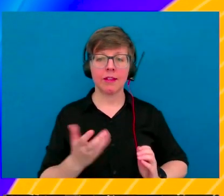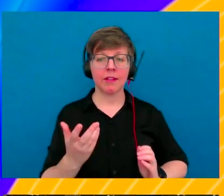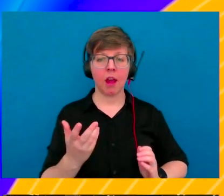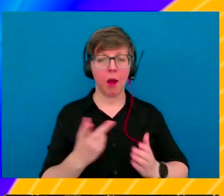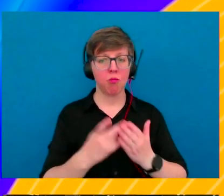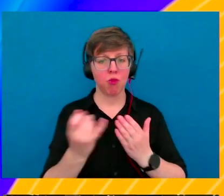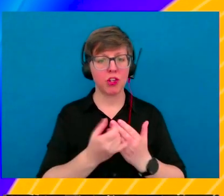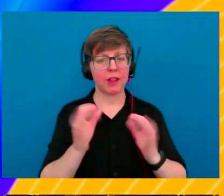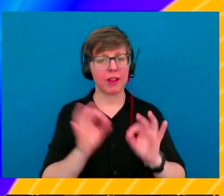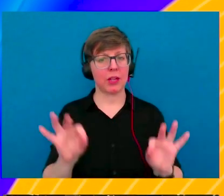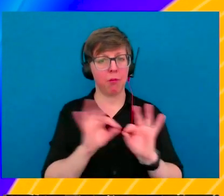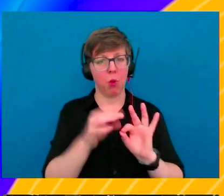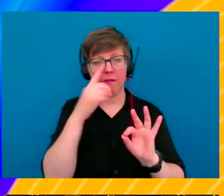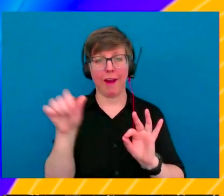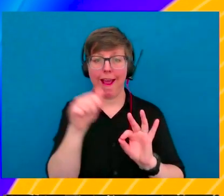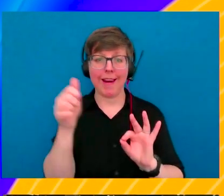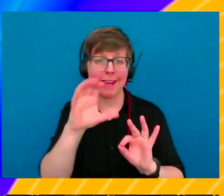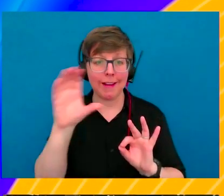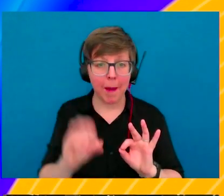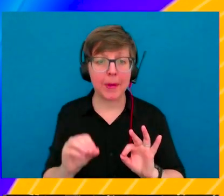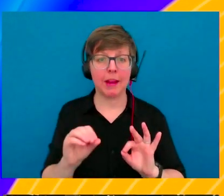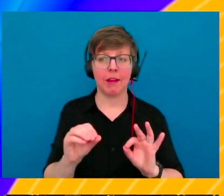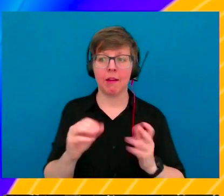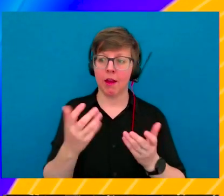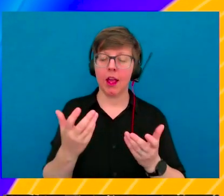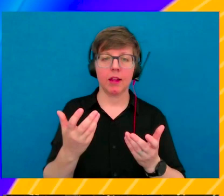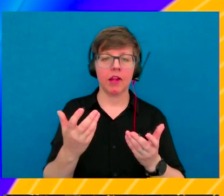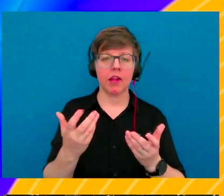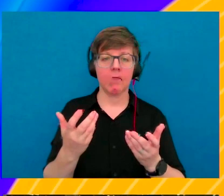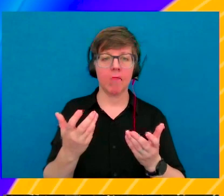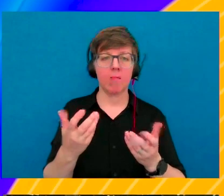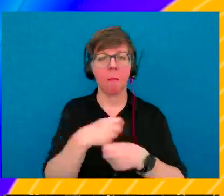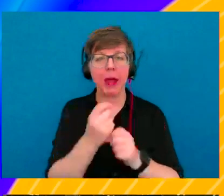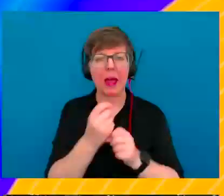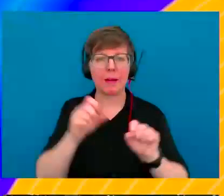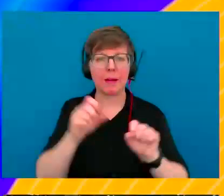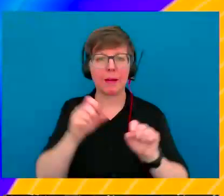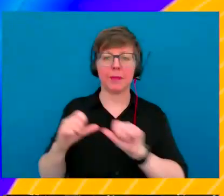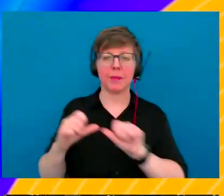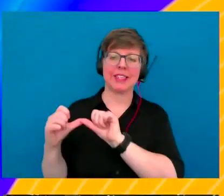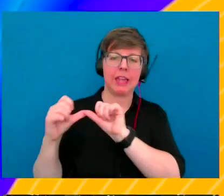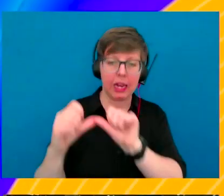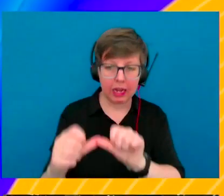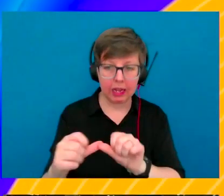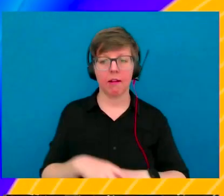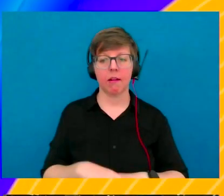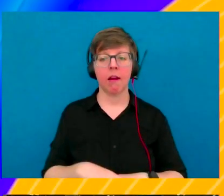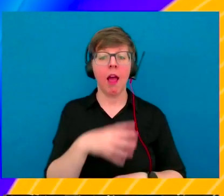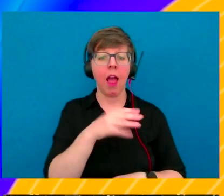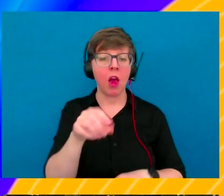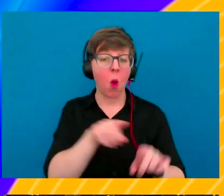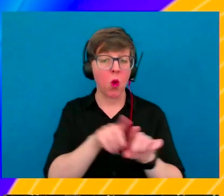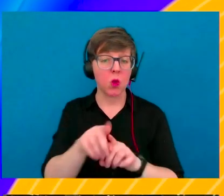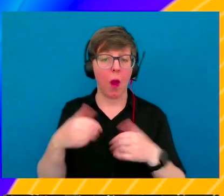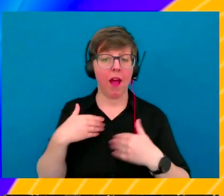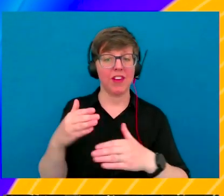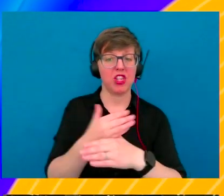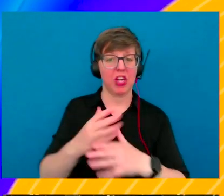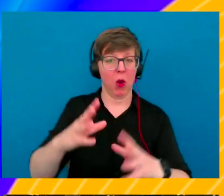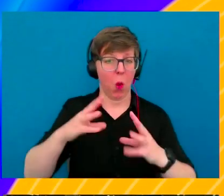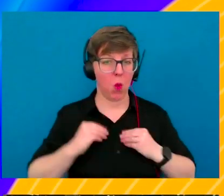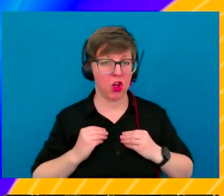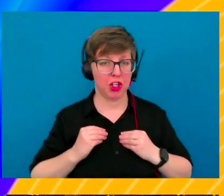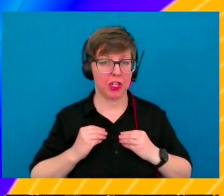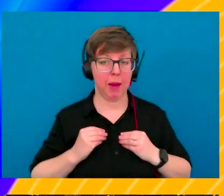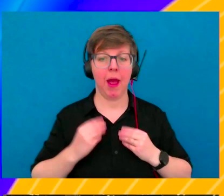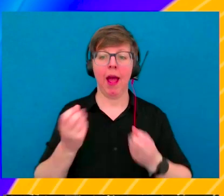makes it possible to sustain the baseline practices. Now, there's an interesting thing of shared ownership, how much of the project code is owned by the project developer versus the